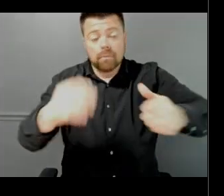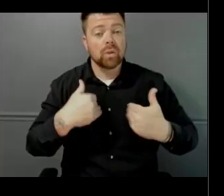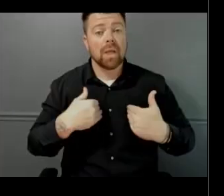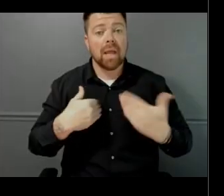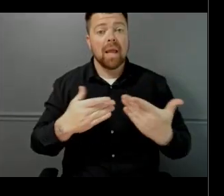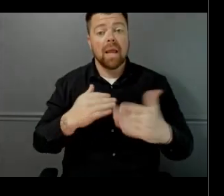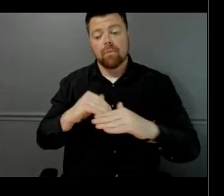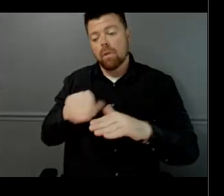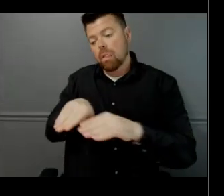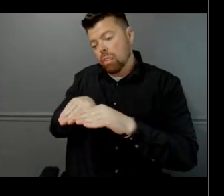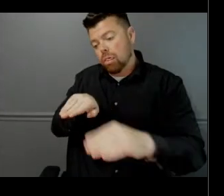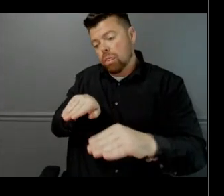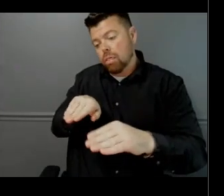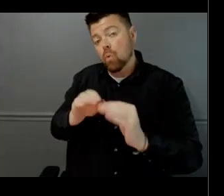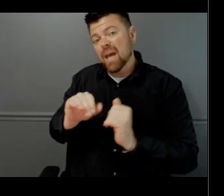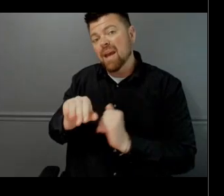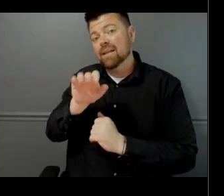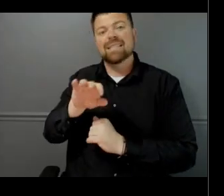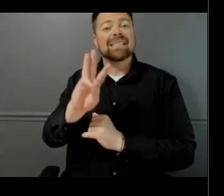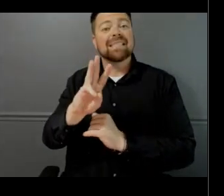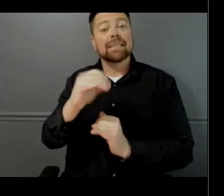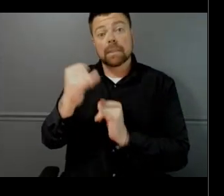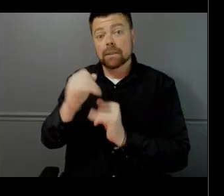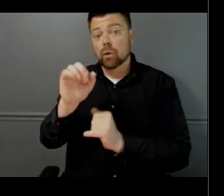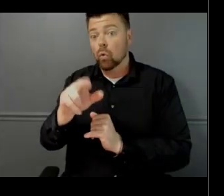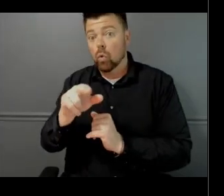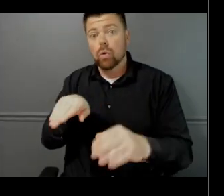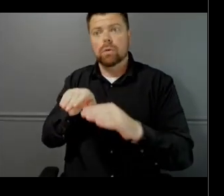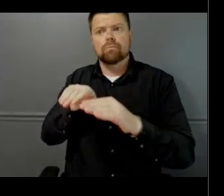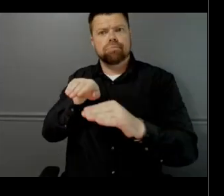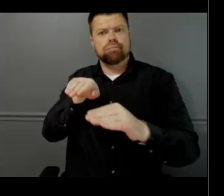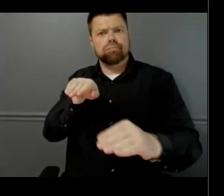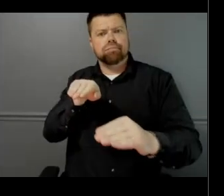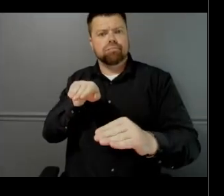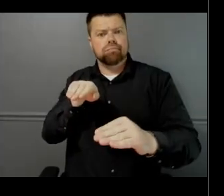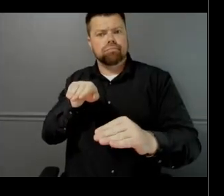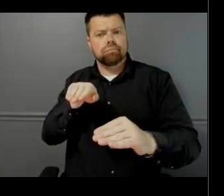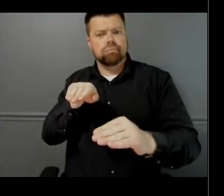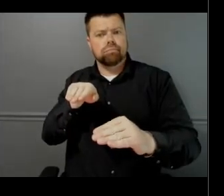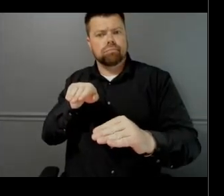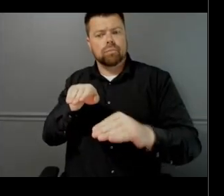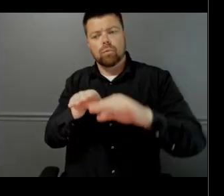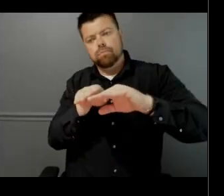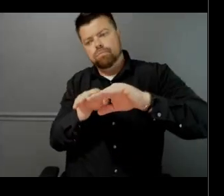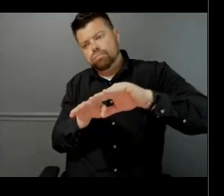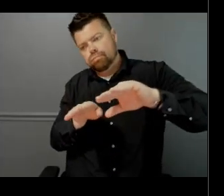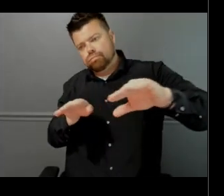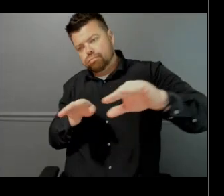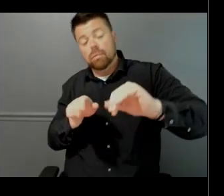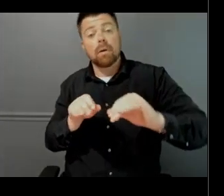6 inches or a horizontal projection greater than 72